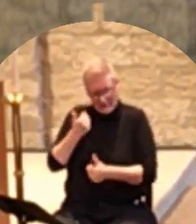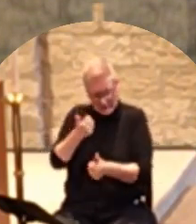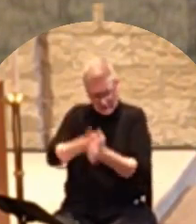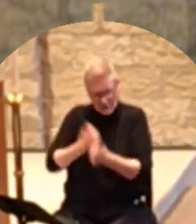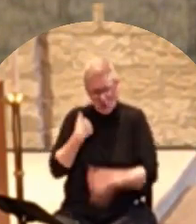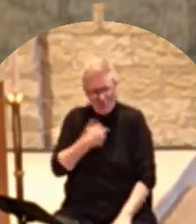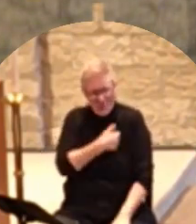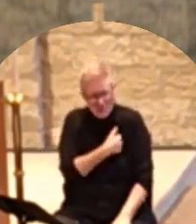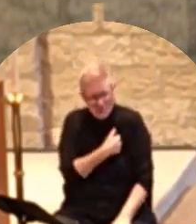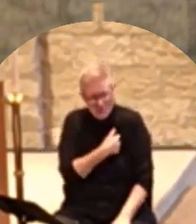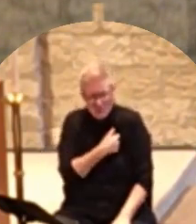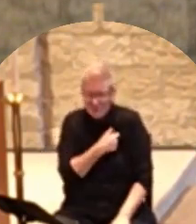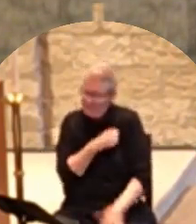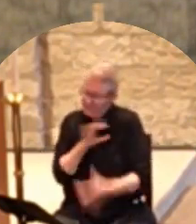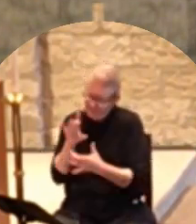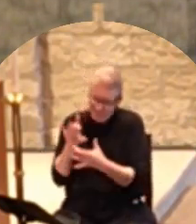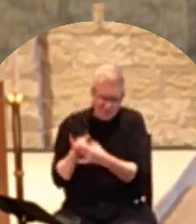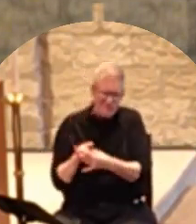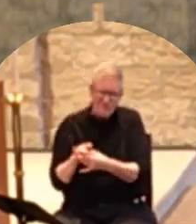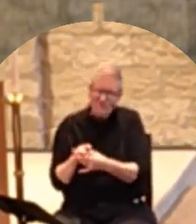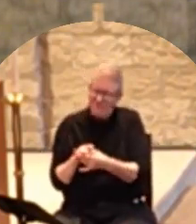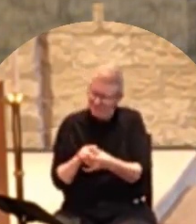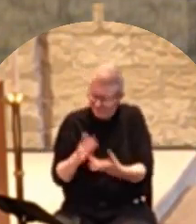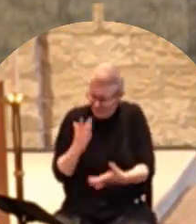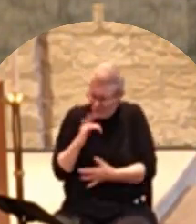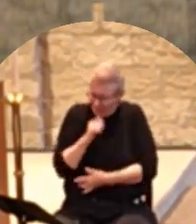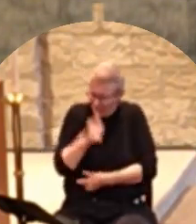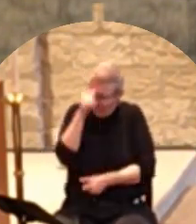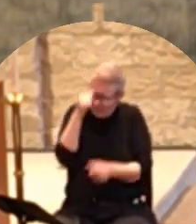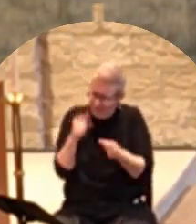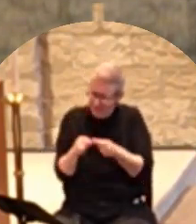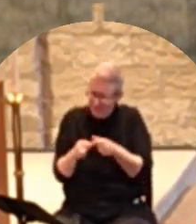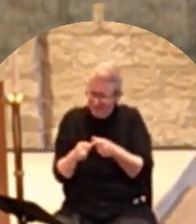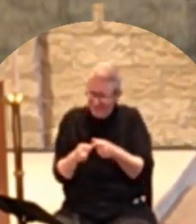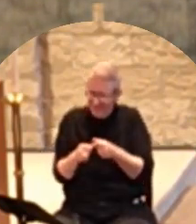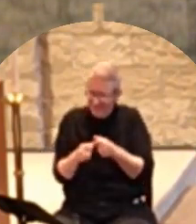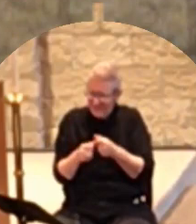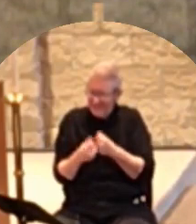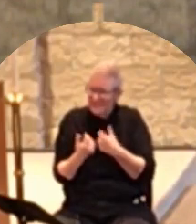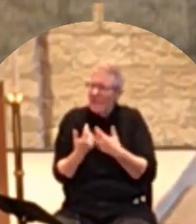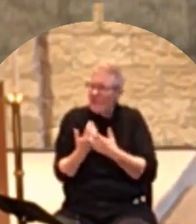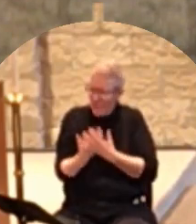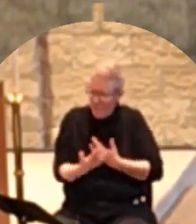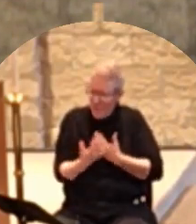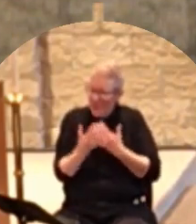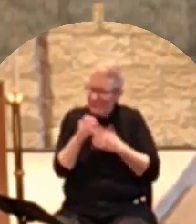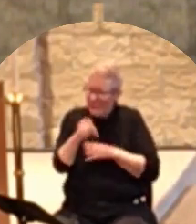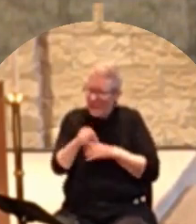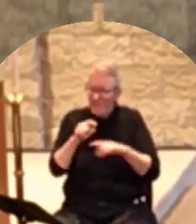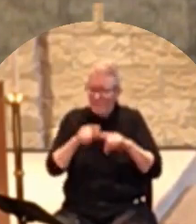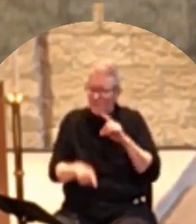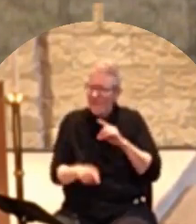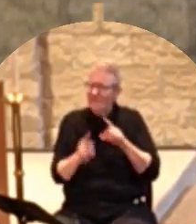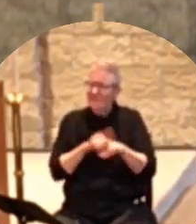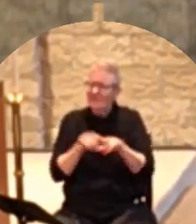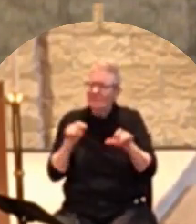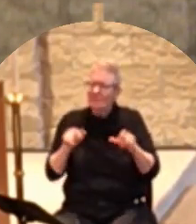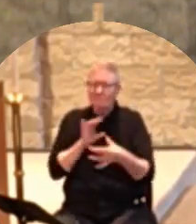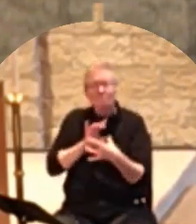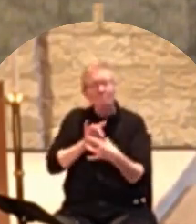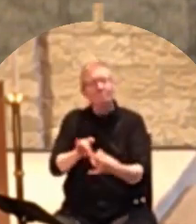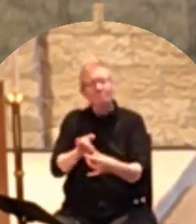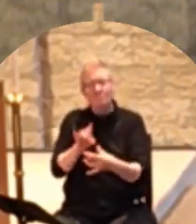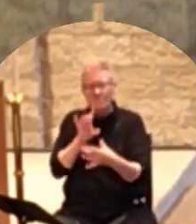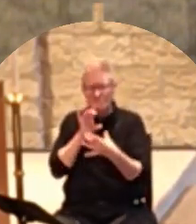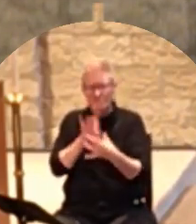We're already bound to it. We might as well remember it. Remember that we are bound to that presence. And if you noticed also that when